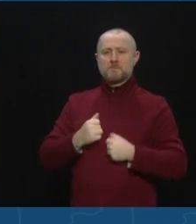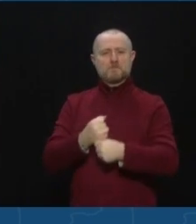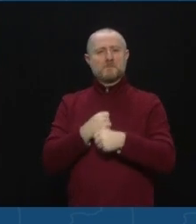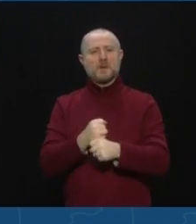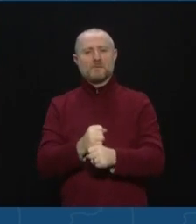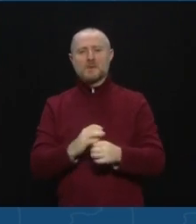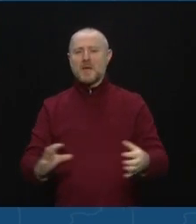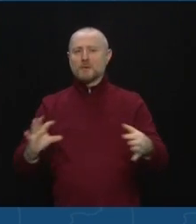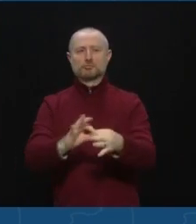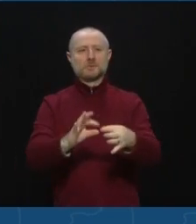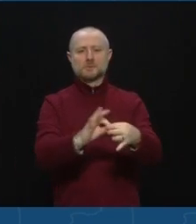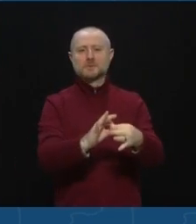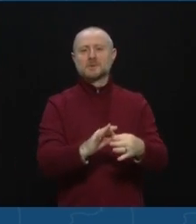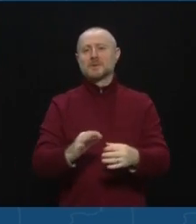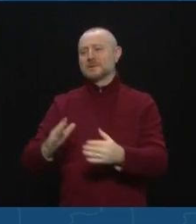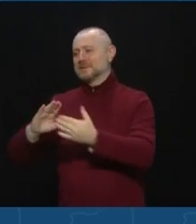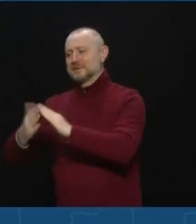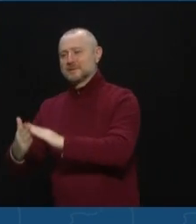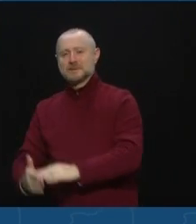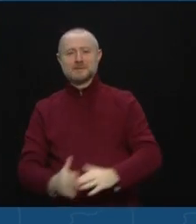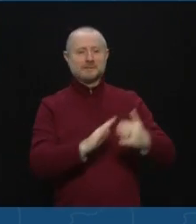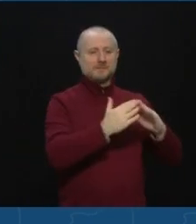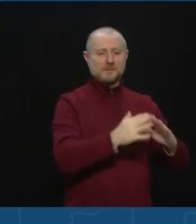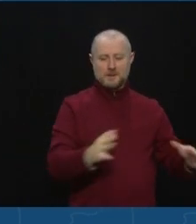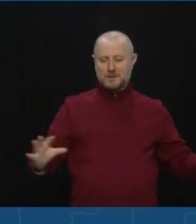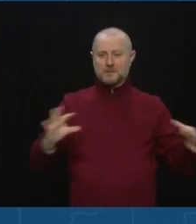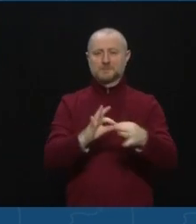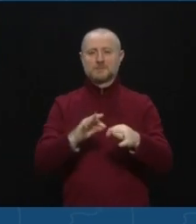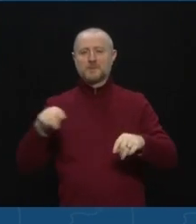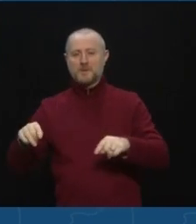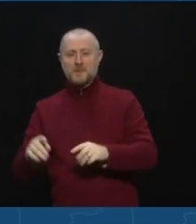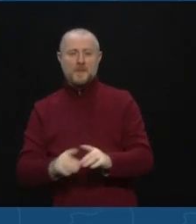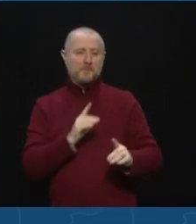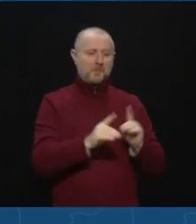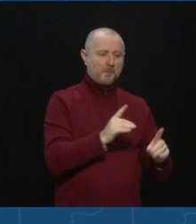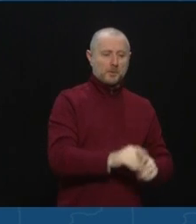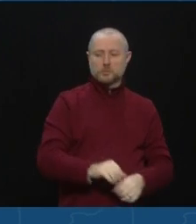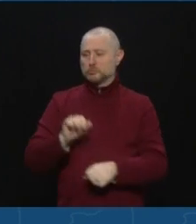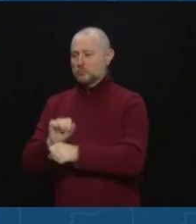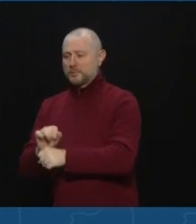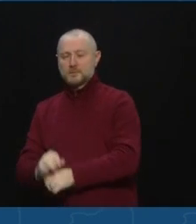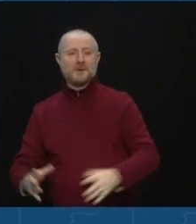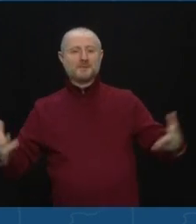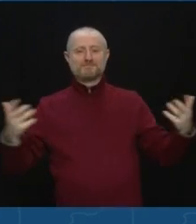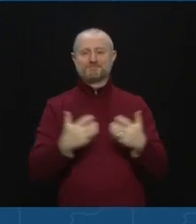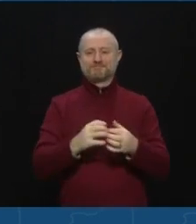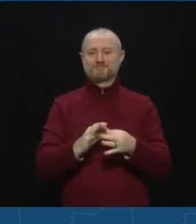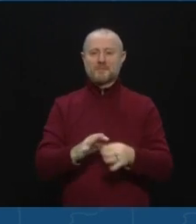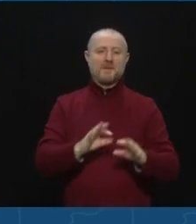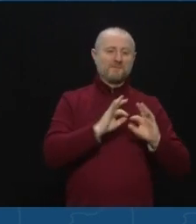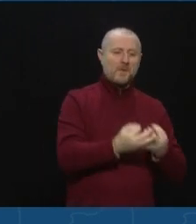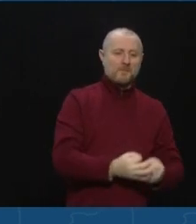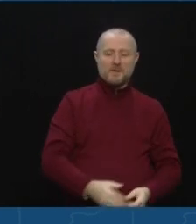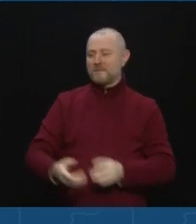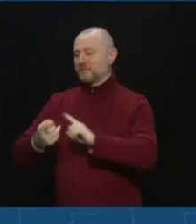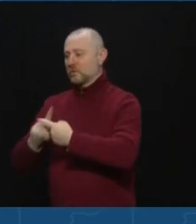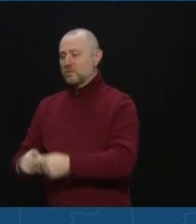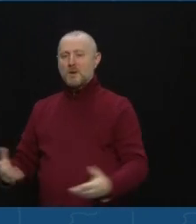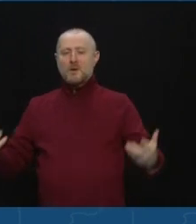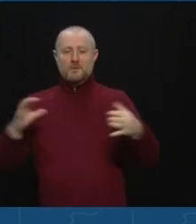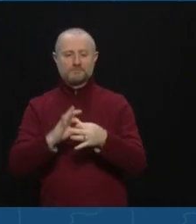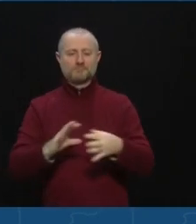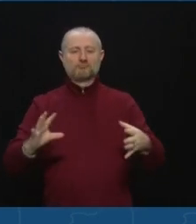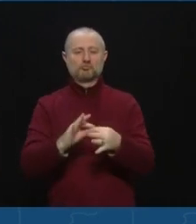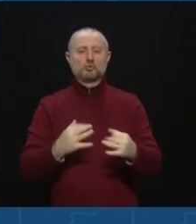connecting neighborhoods, connecting people to jobs, connecting people to their family members and loved ones. And we'll finally be able to strengthen those